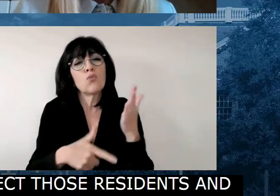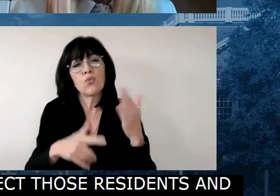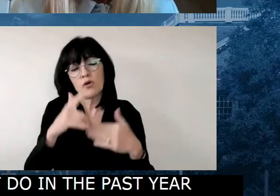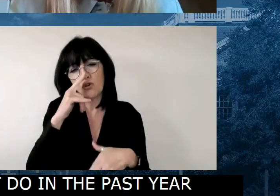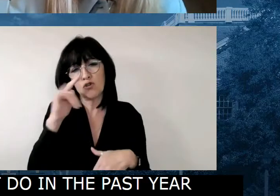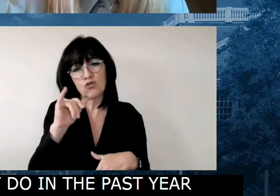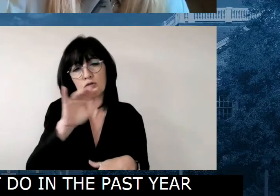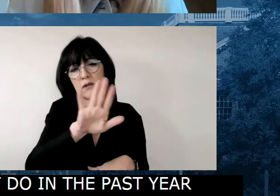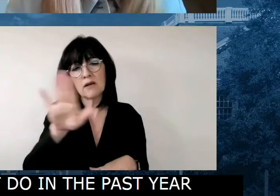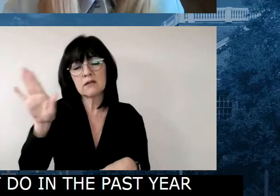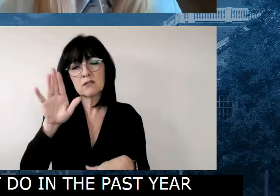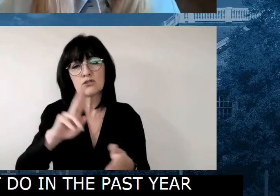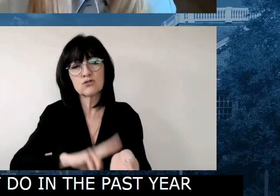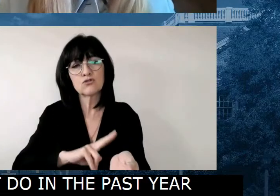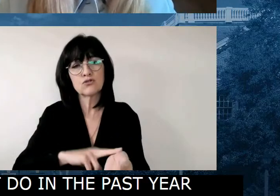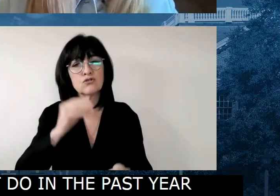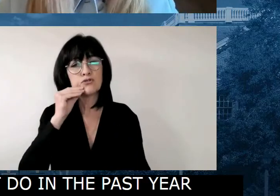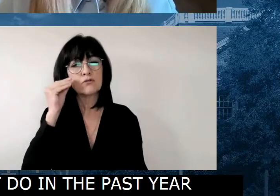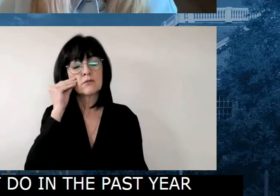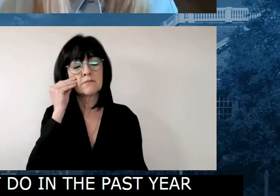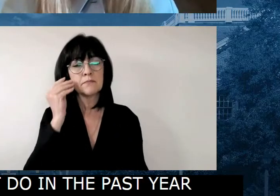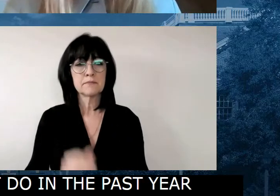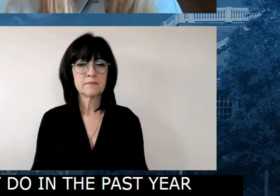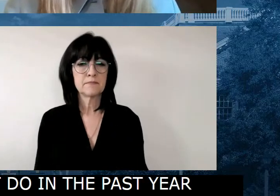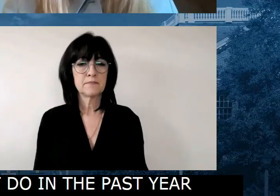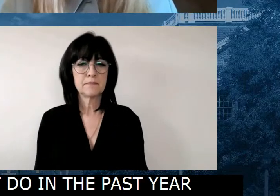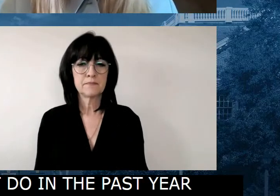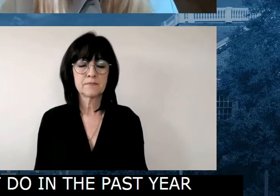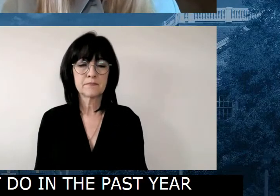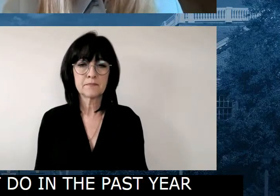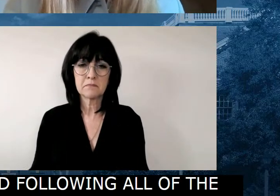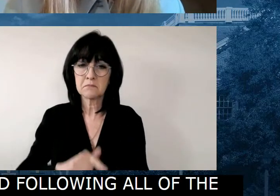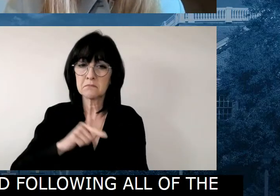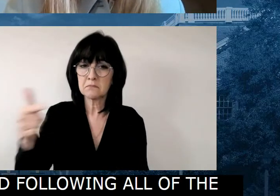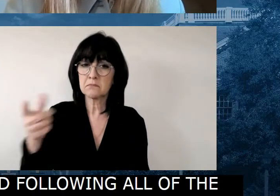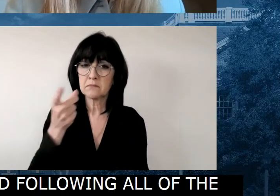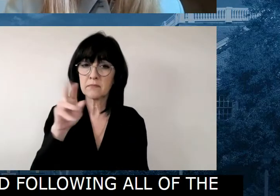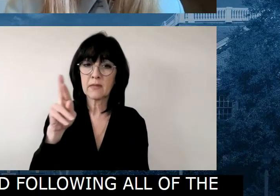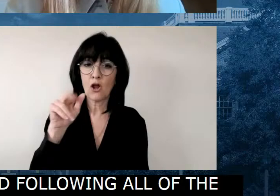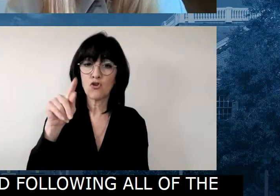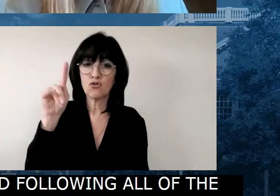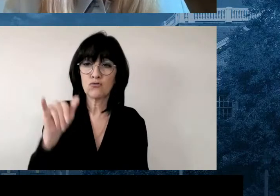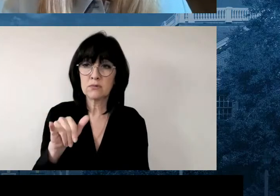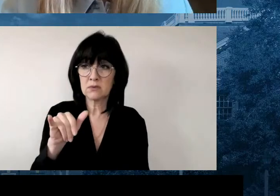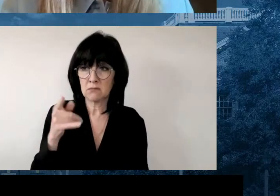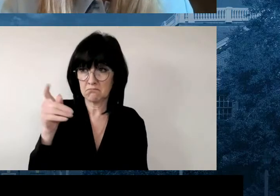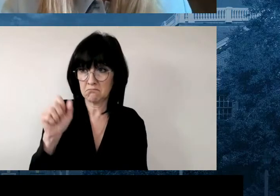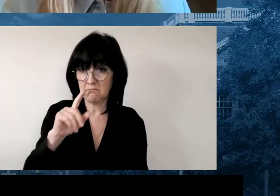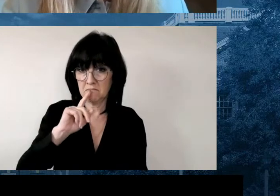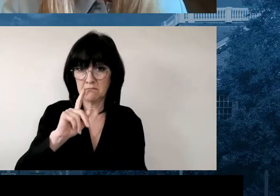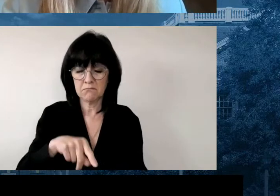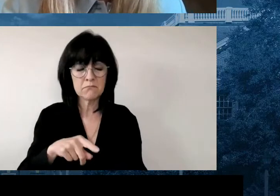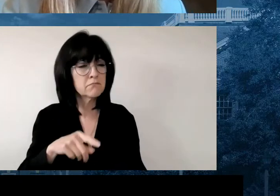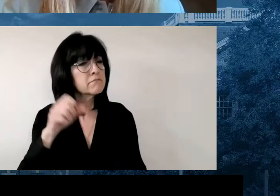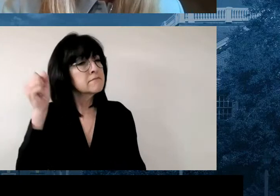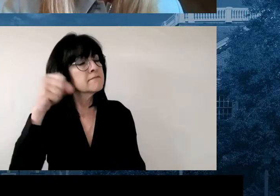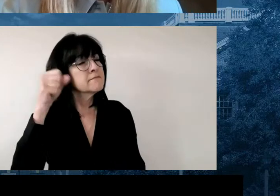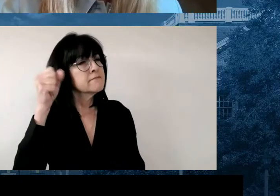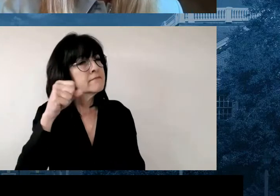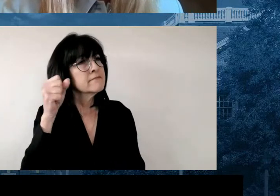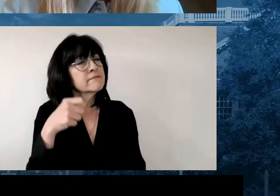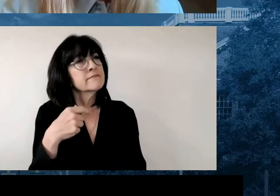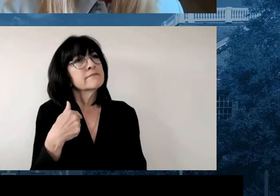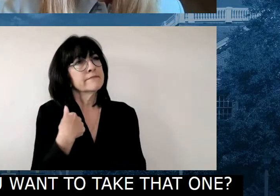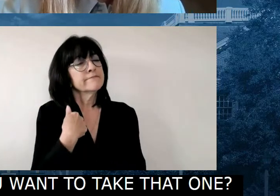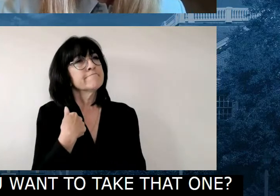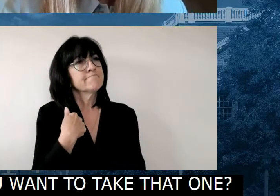that one? Yeah, Tim, I will share what I know. And I will tell you that, you know, a